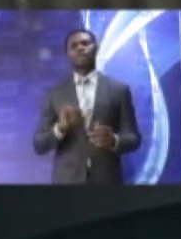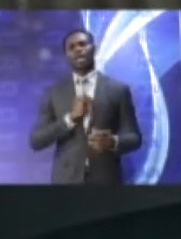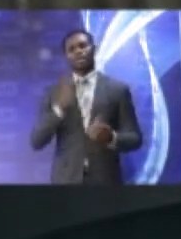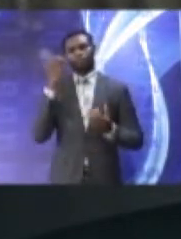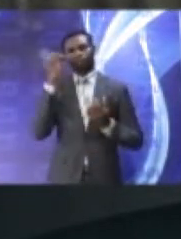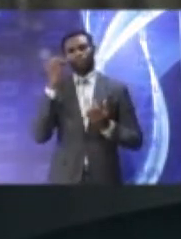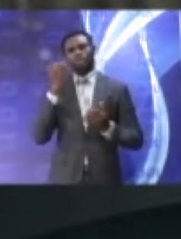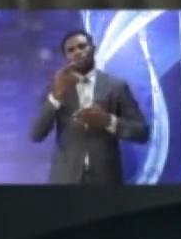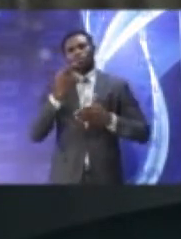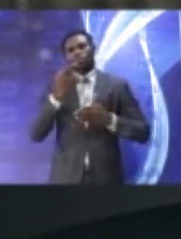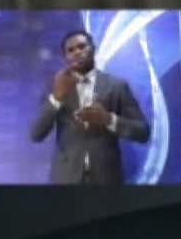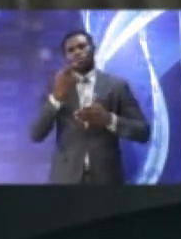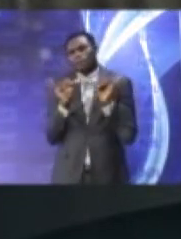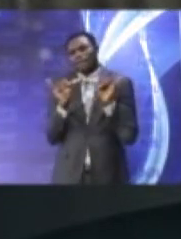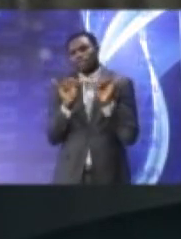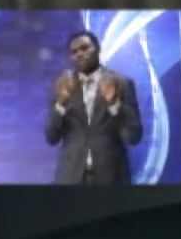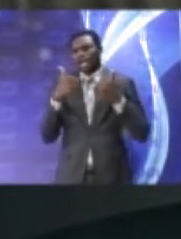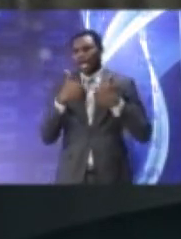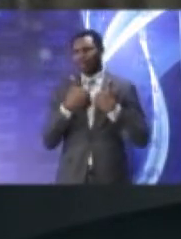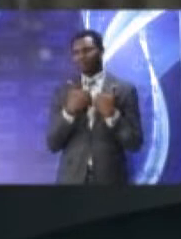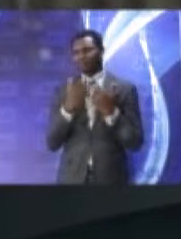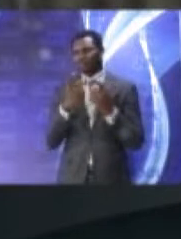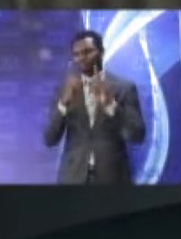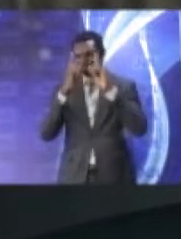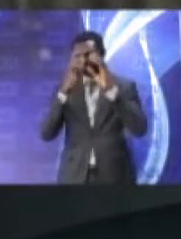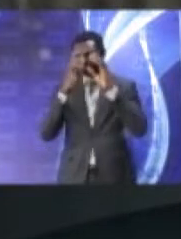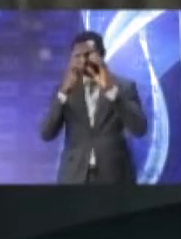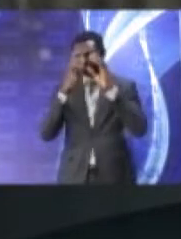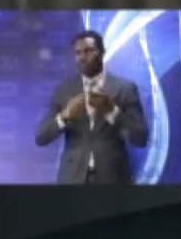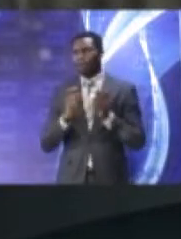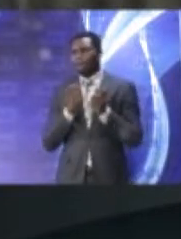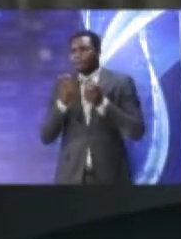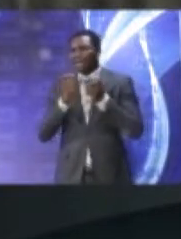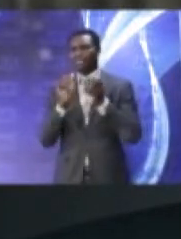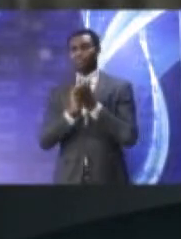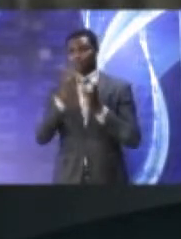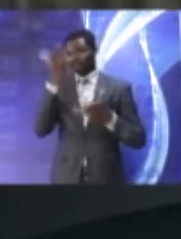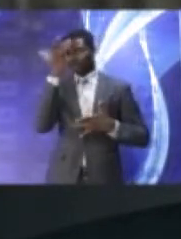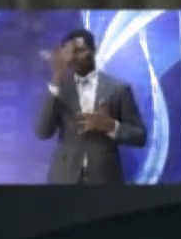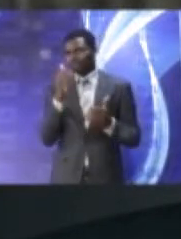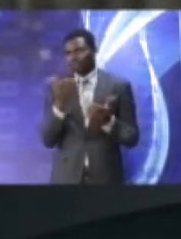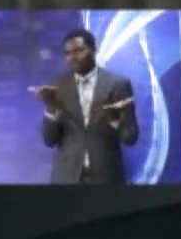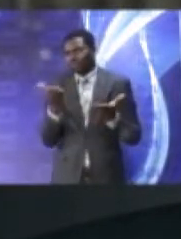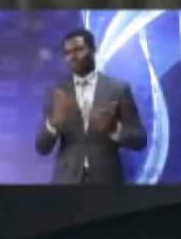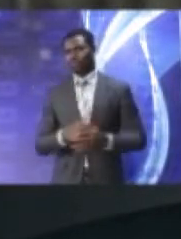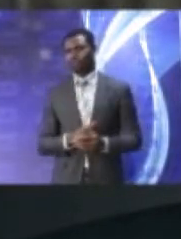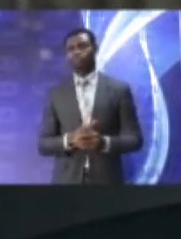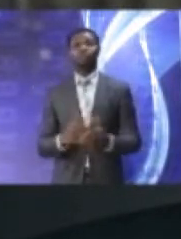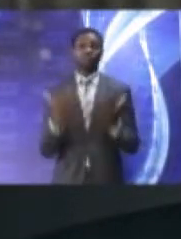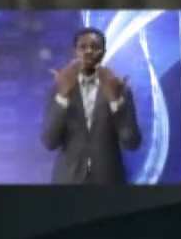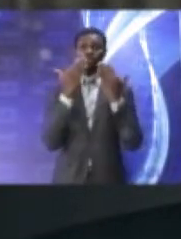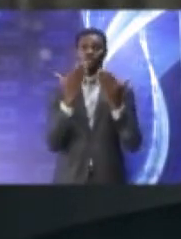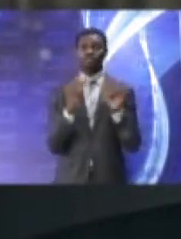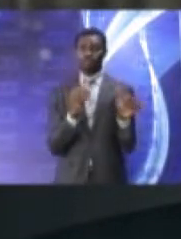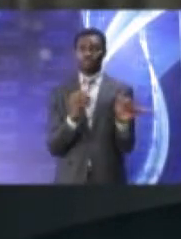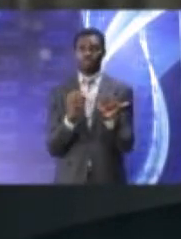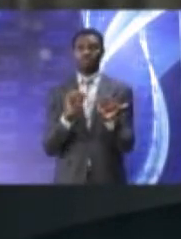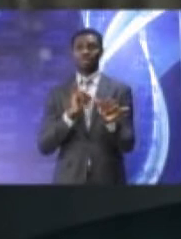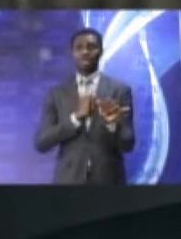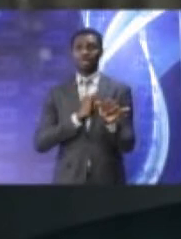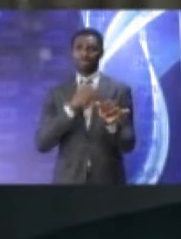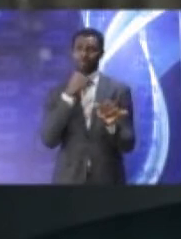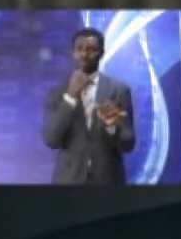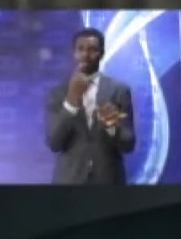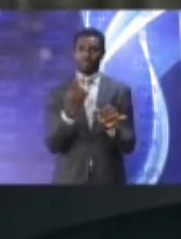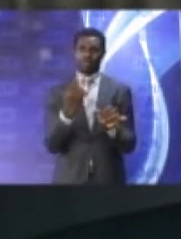what measures specifically have been put in place to curtail the spread of the outbreak? Thank you. Like you've heard mentioned by the Director